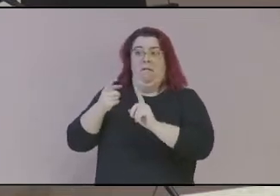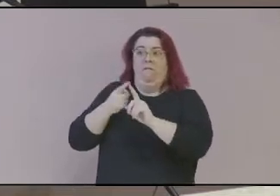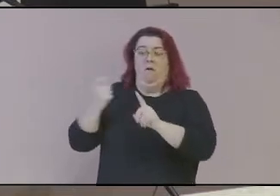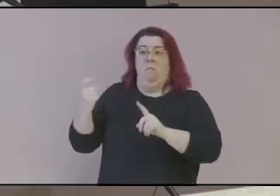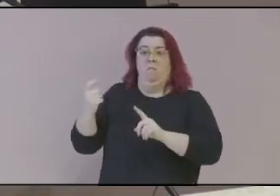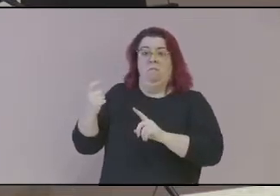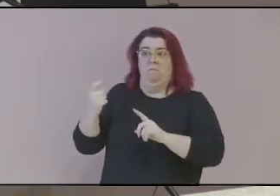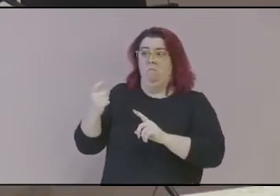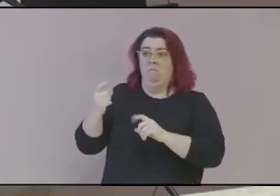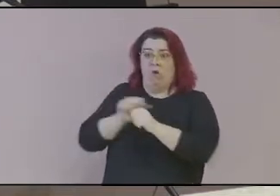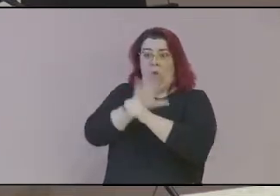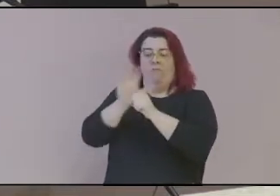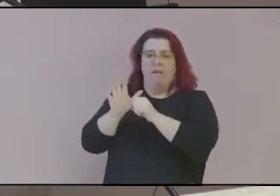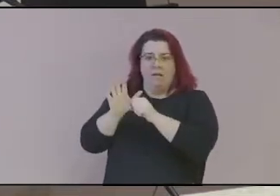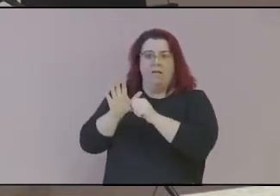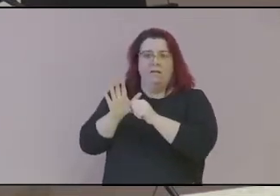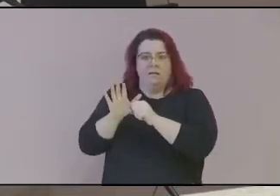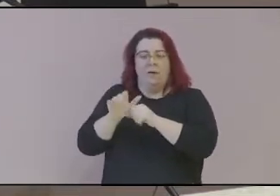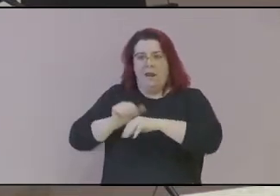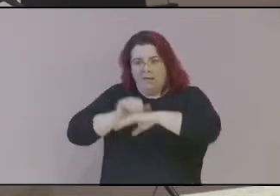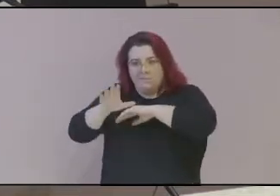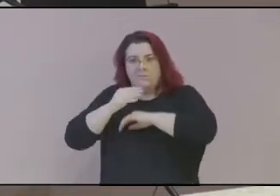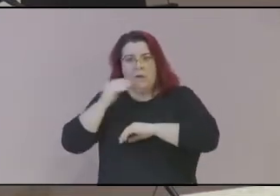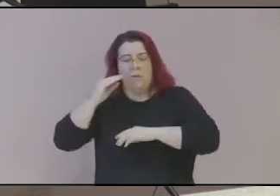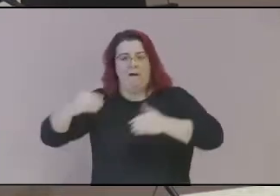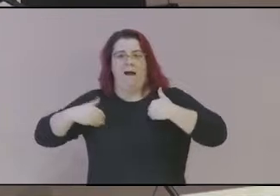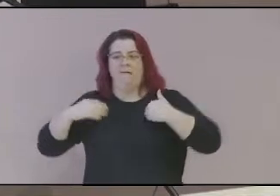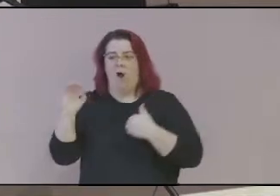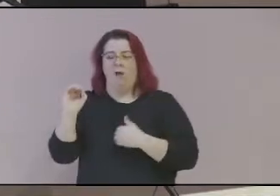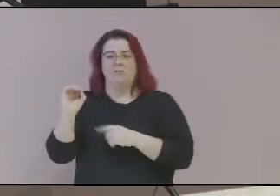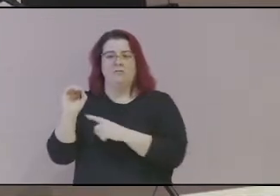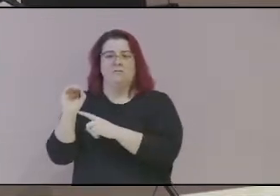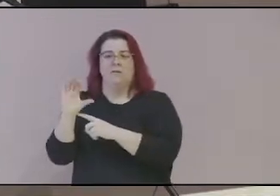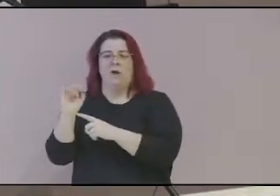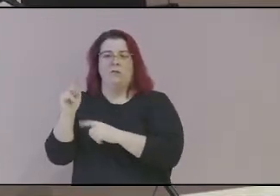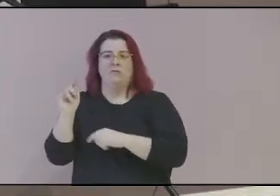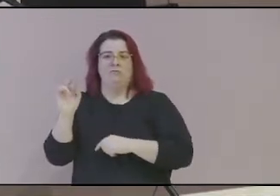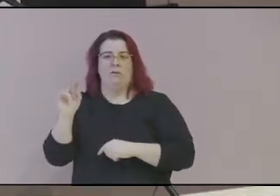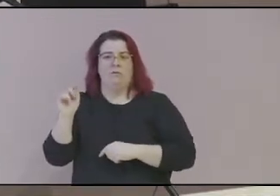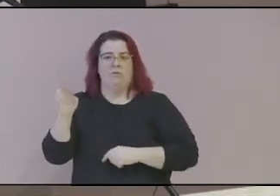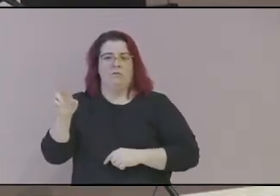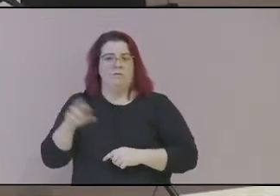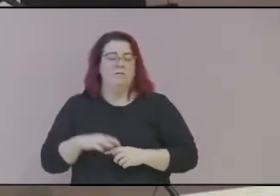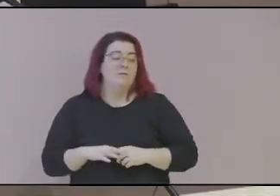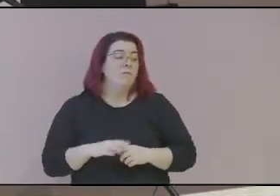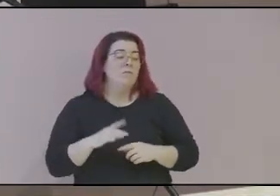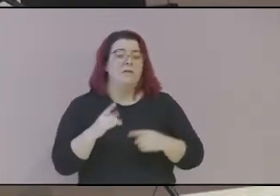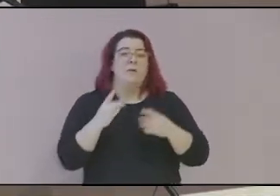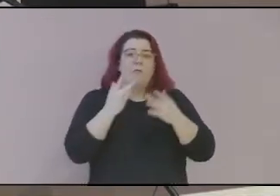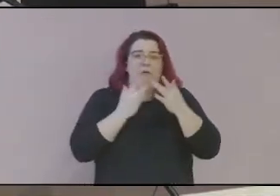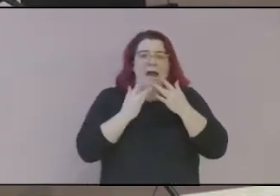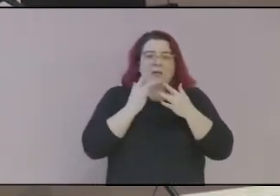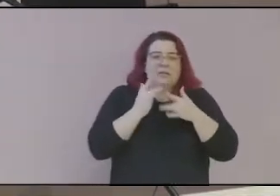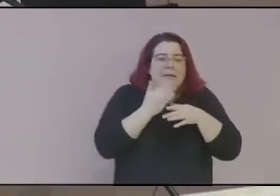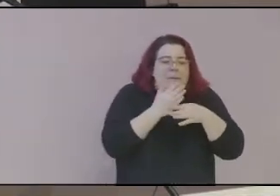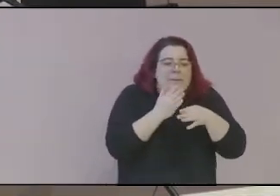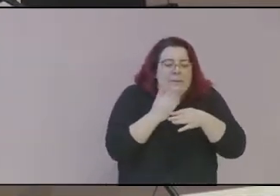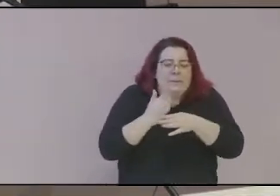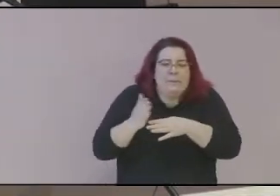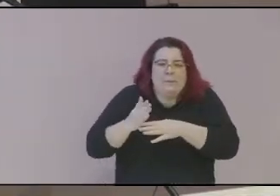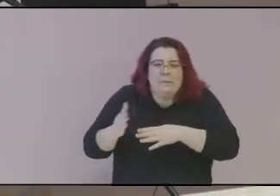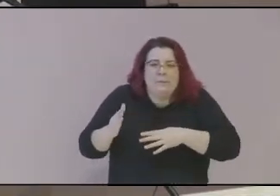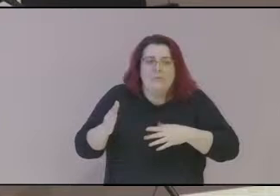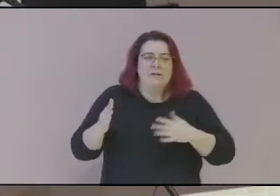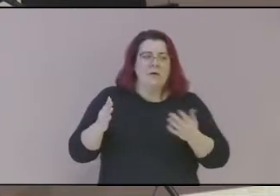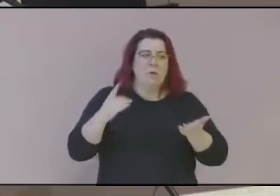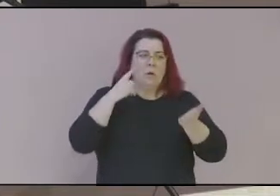concentrators. There are so many more examples of rationing that did occur that is maybe not always